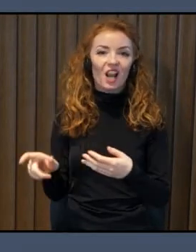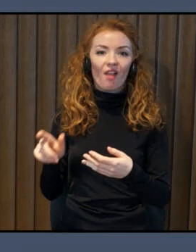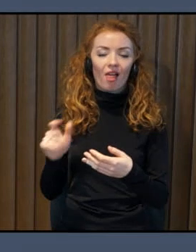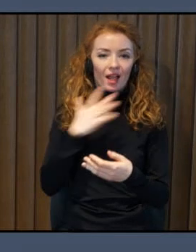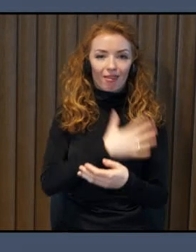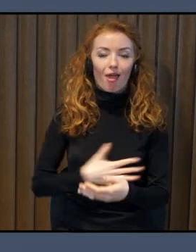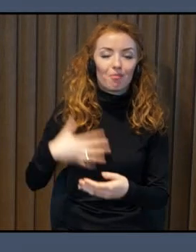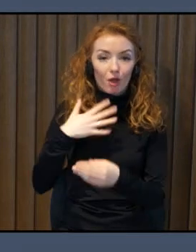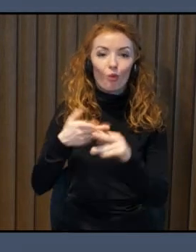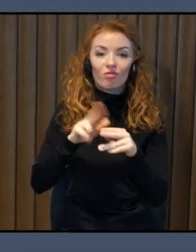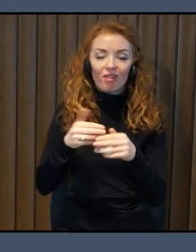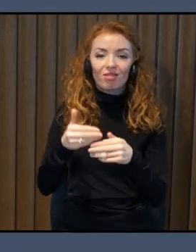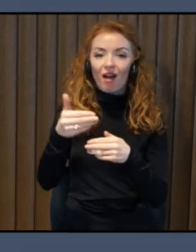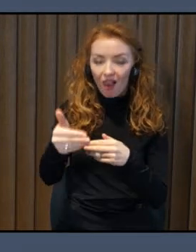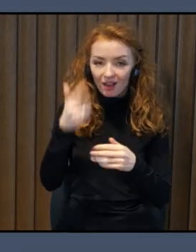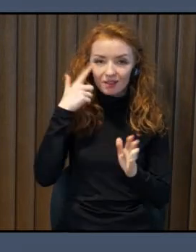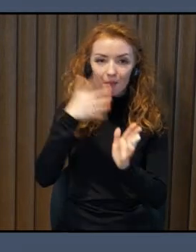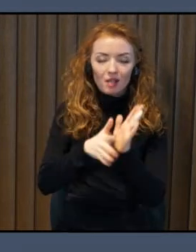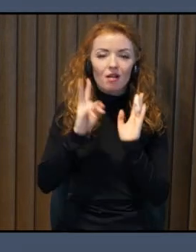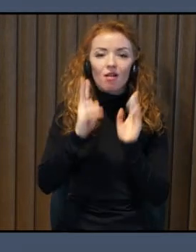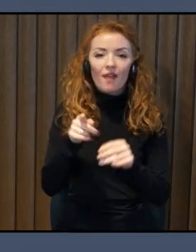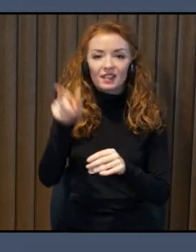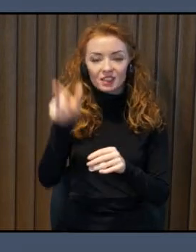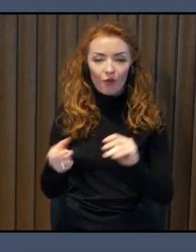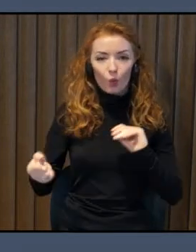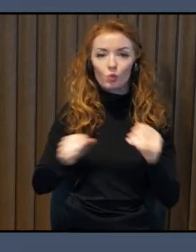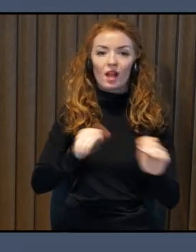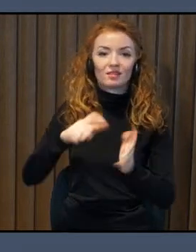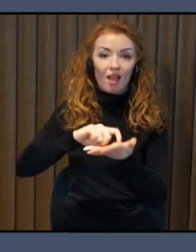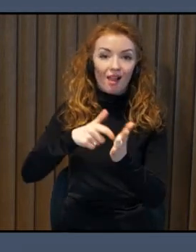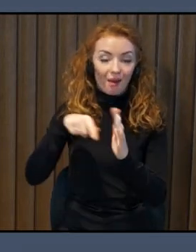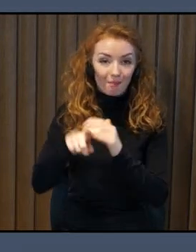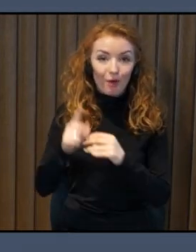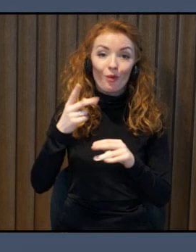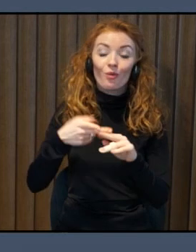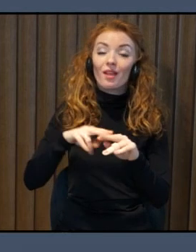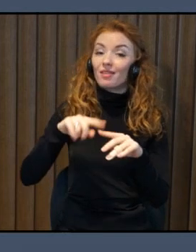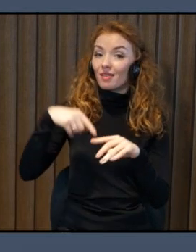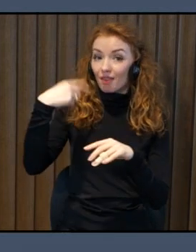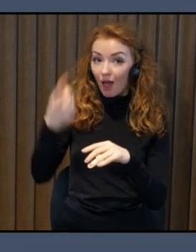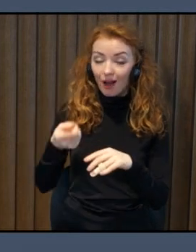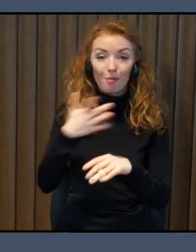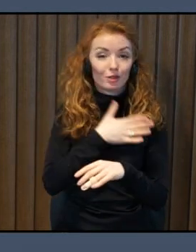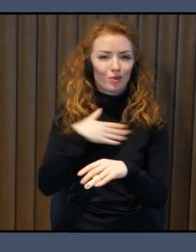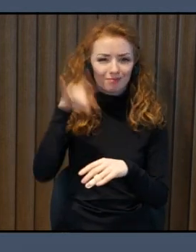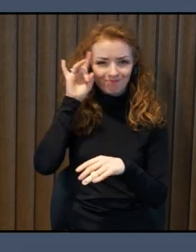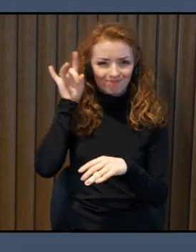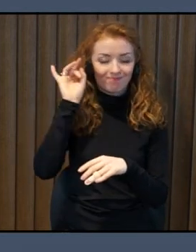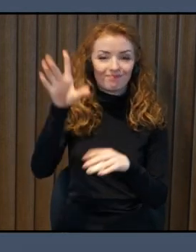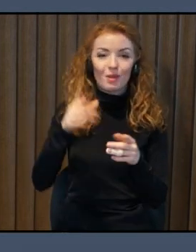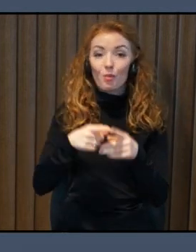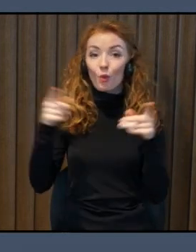trying to define dimensions of a person and try to understand how is the person moving along